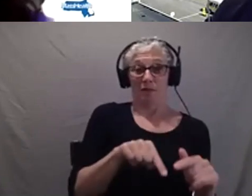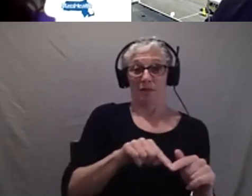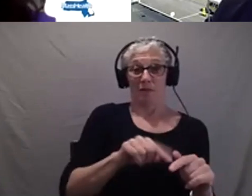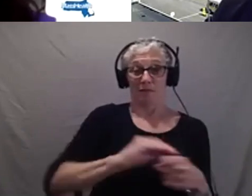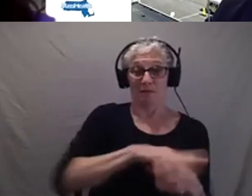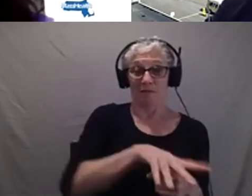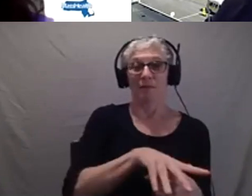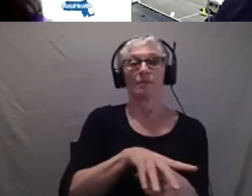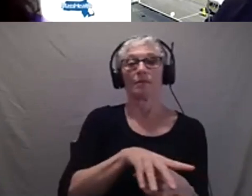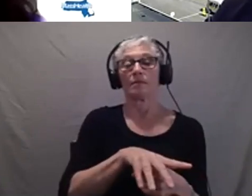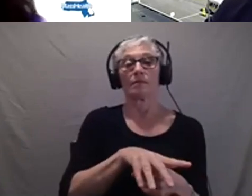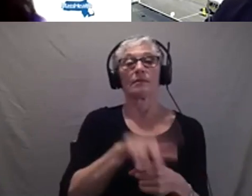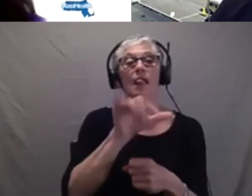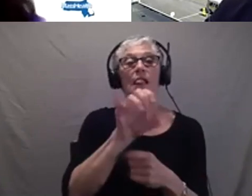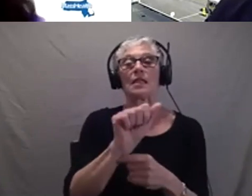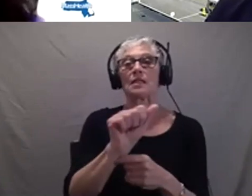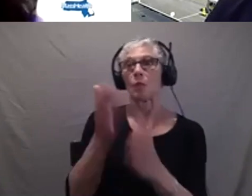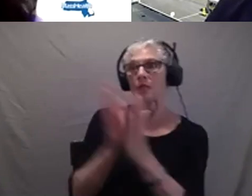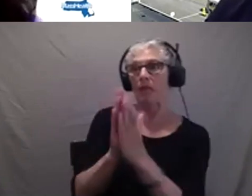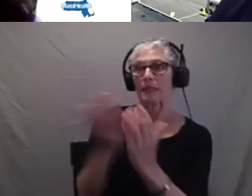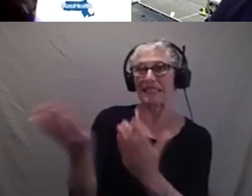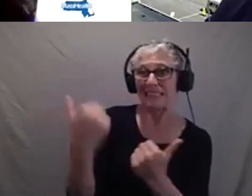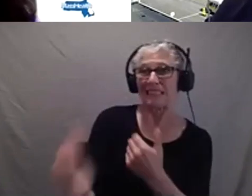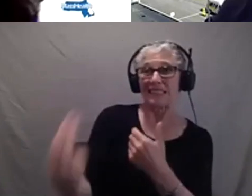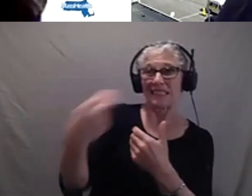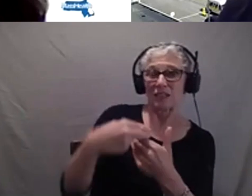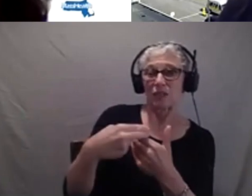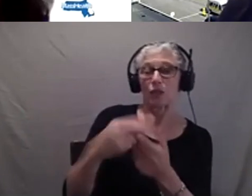to assist the Massachusetts Department of Public Health to